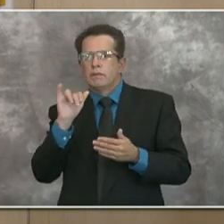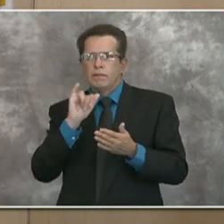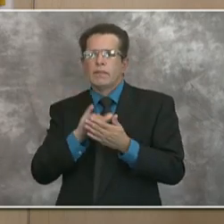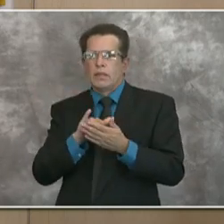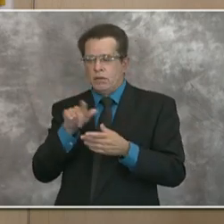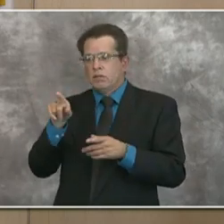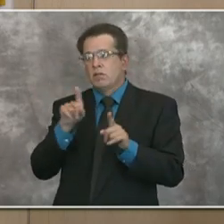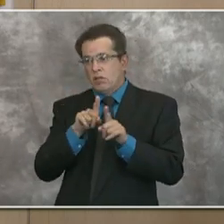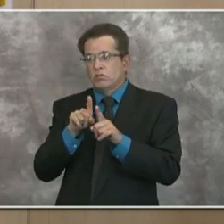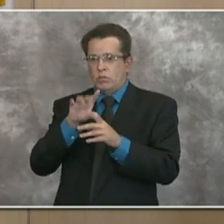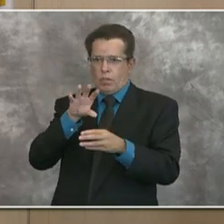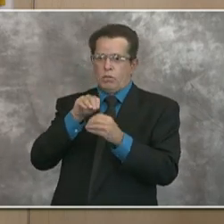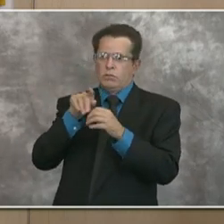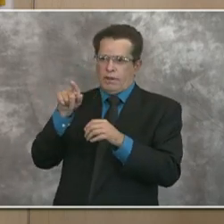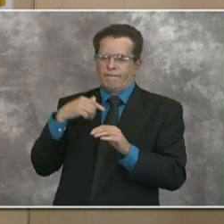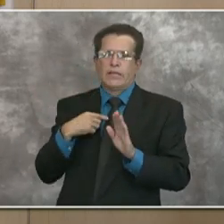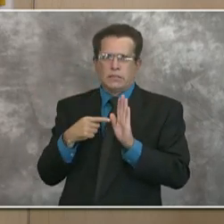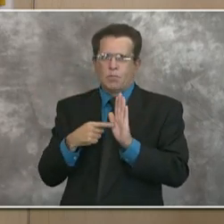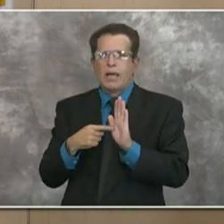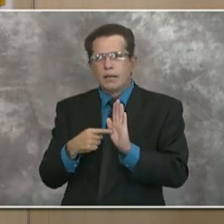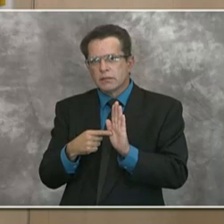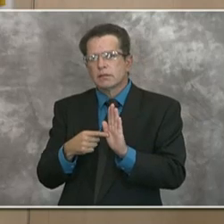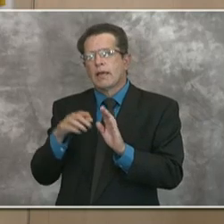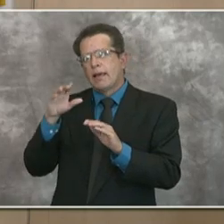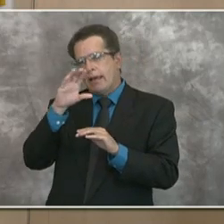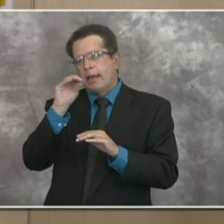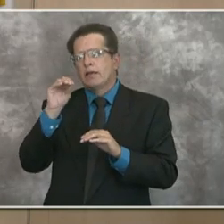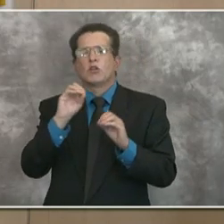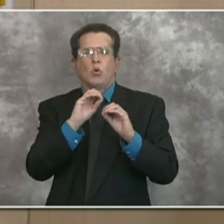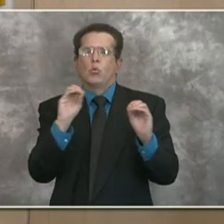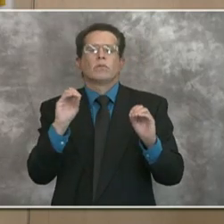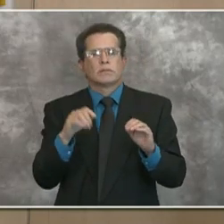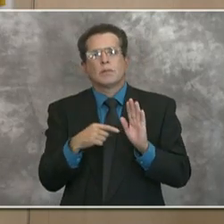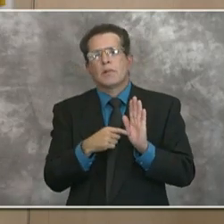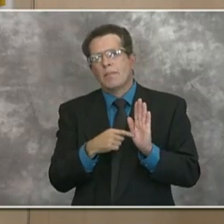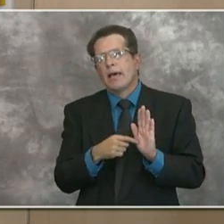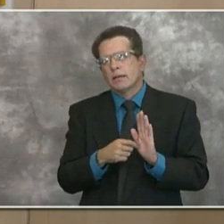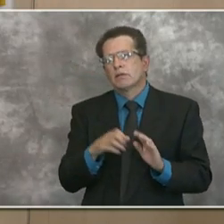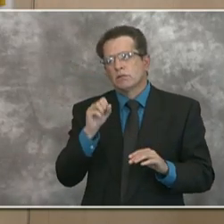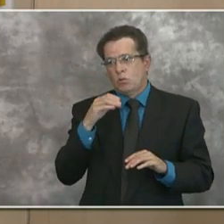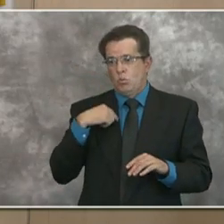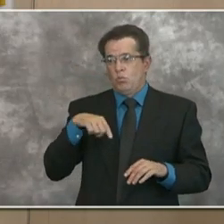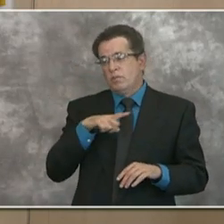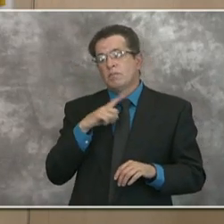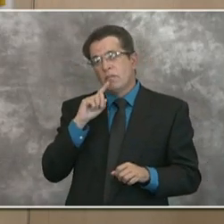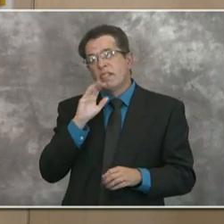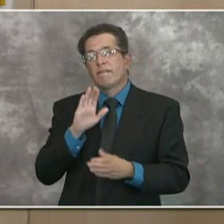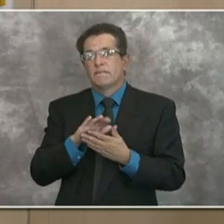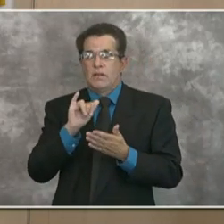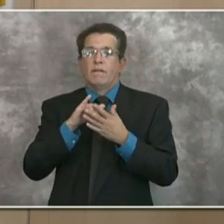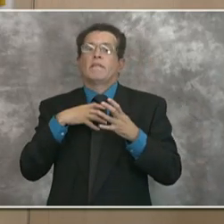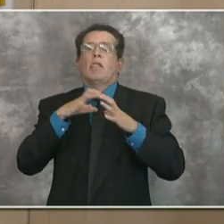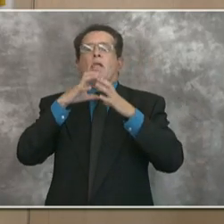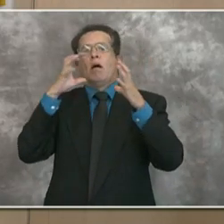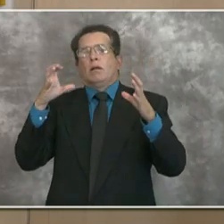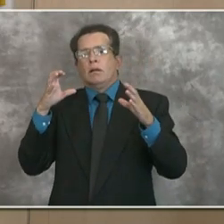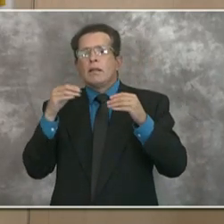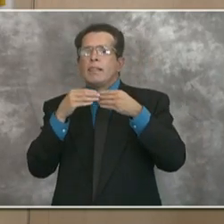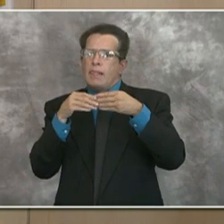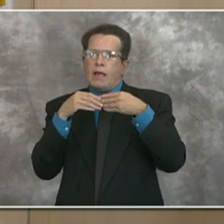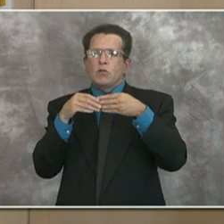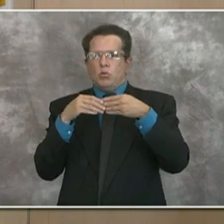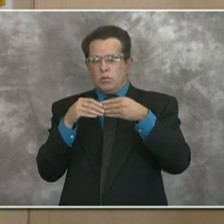that are symptomatic as well as asymptomatic. So we believe there is a lot of latitude